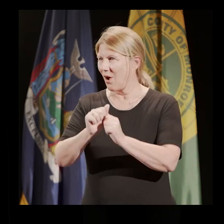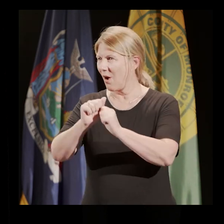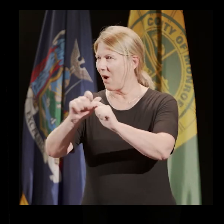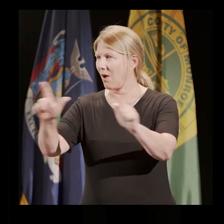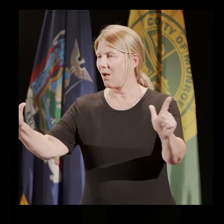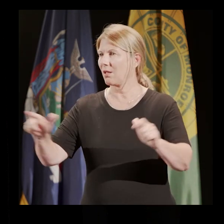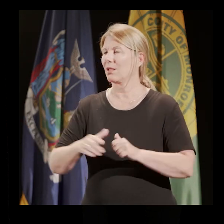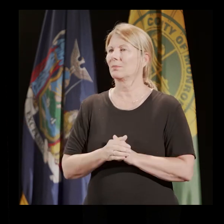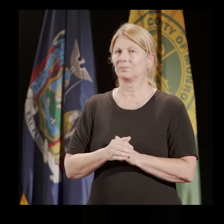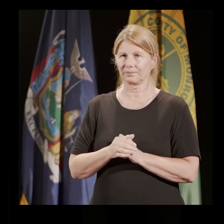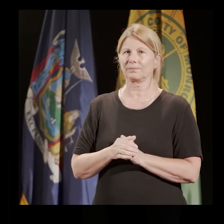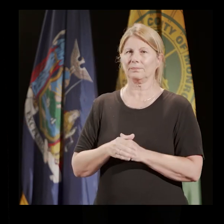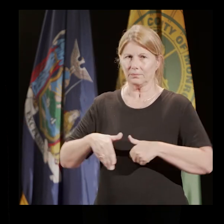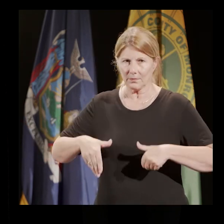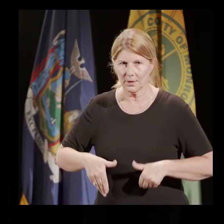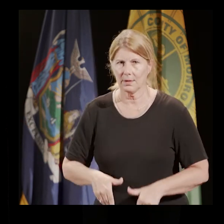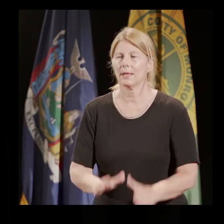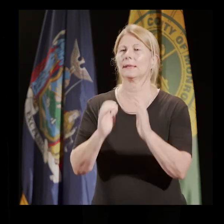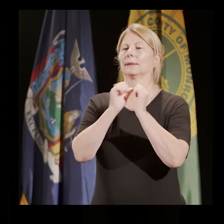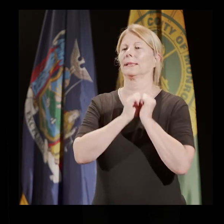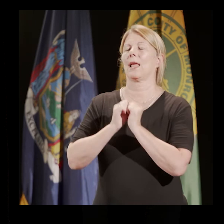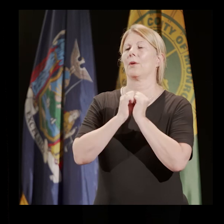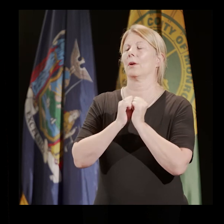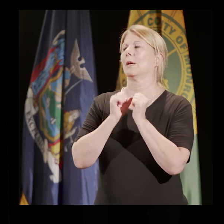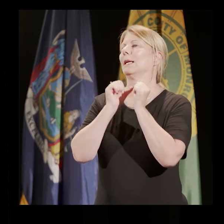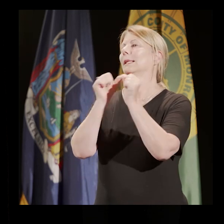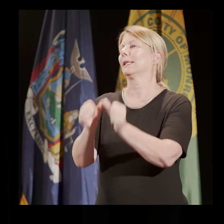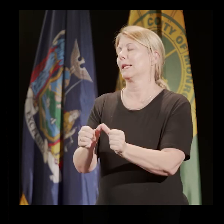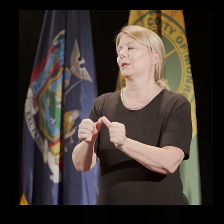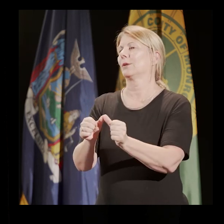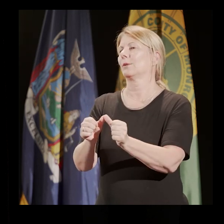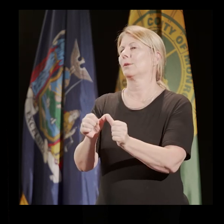of us. So let's together continue to be